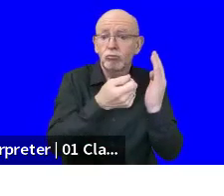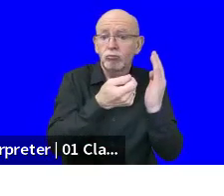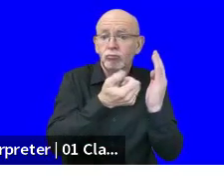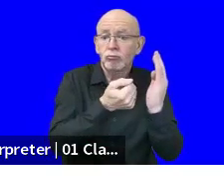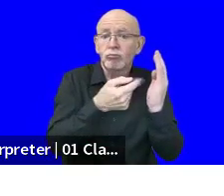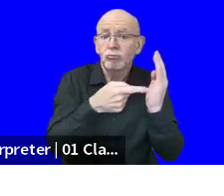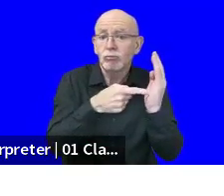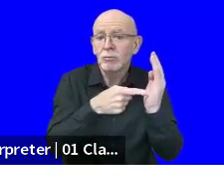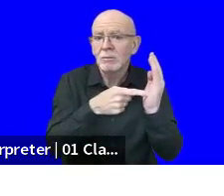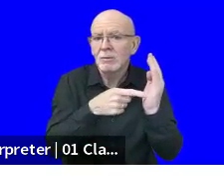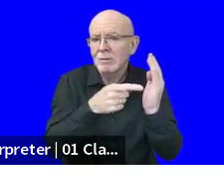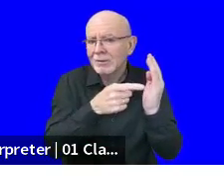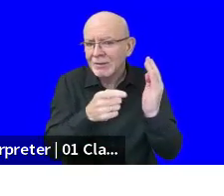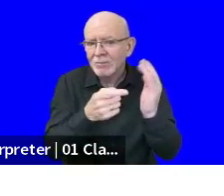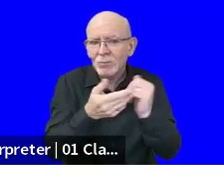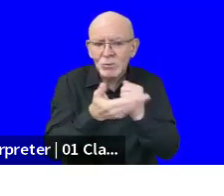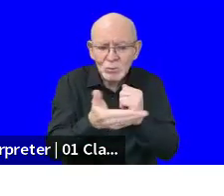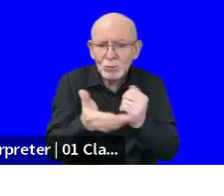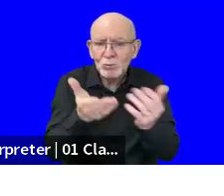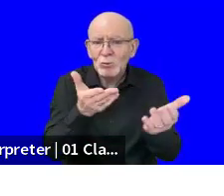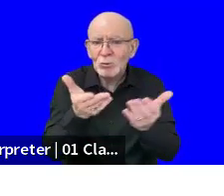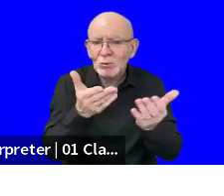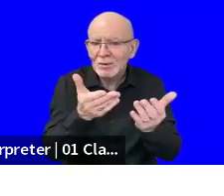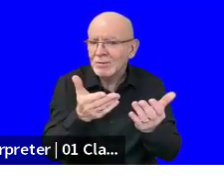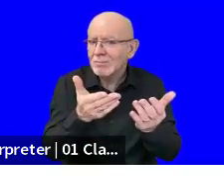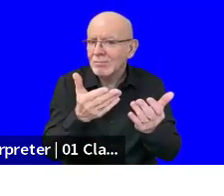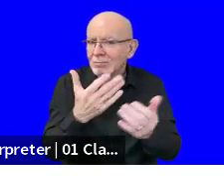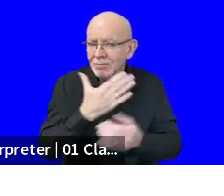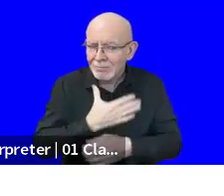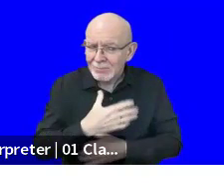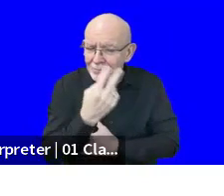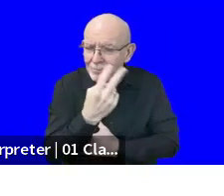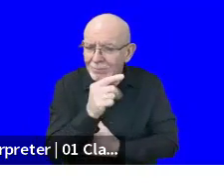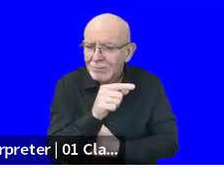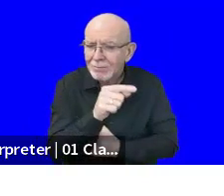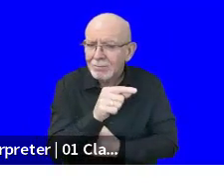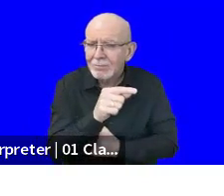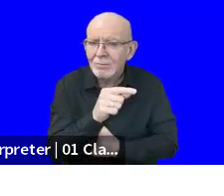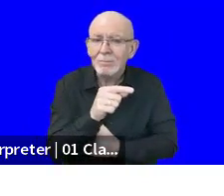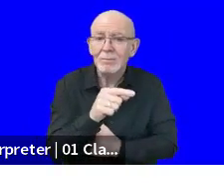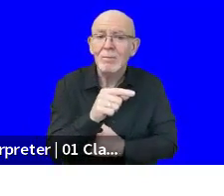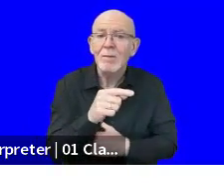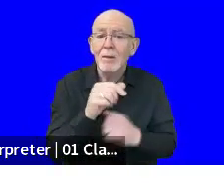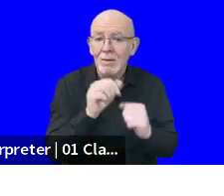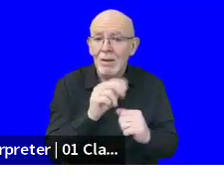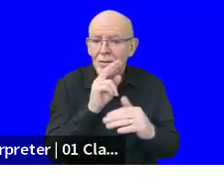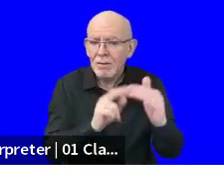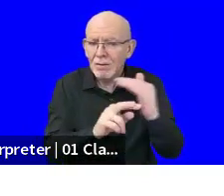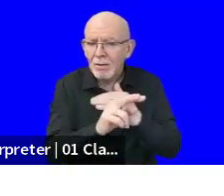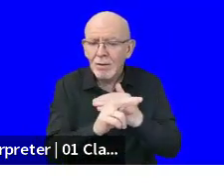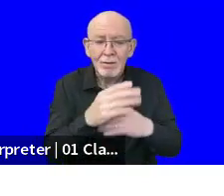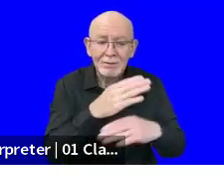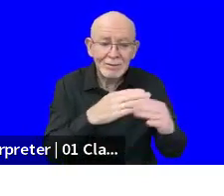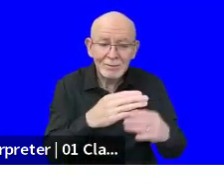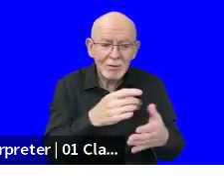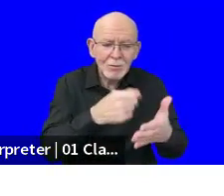disability-related cost, then this has a number of significant implications for social protection